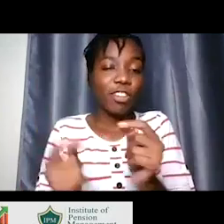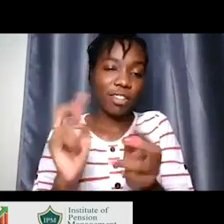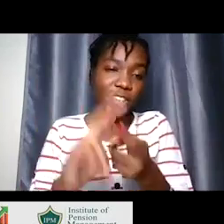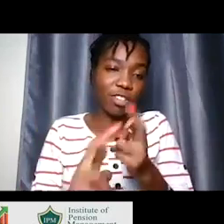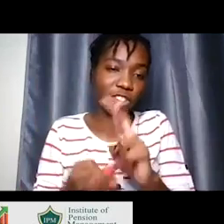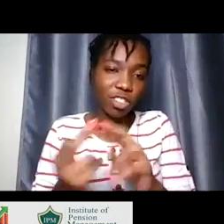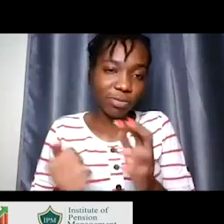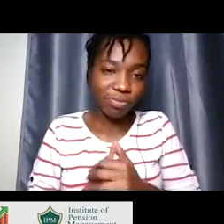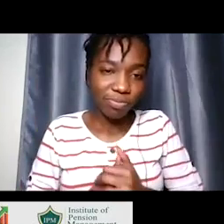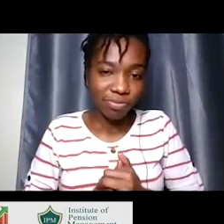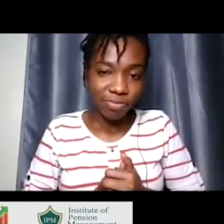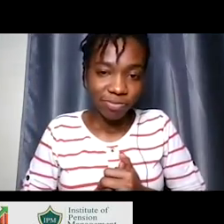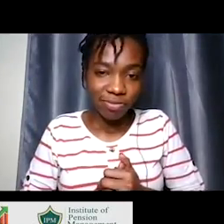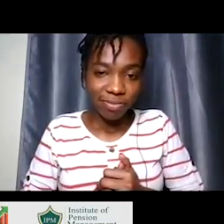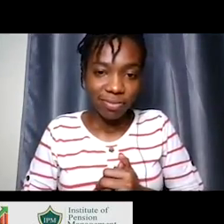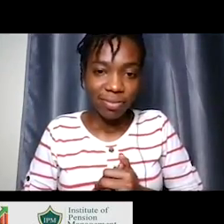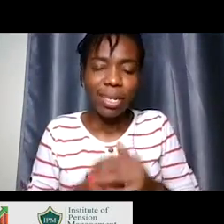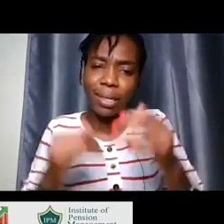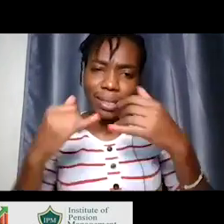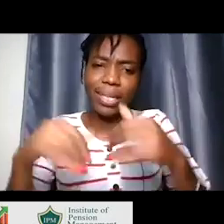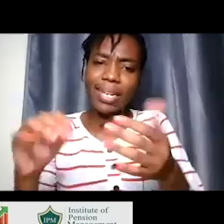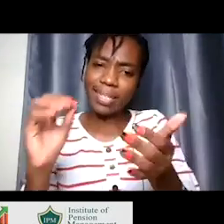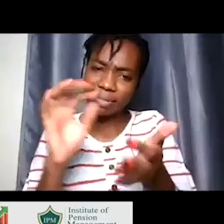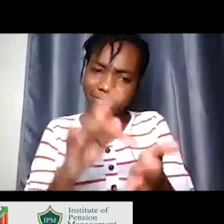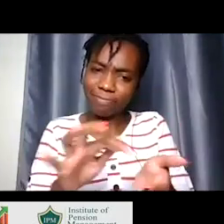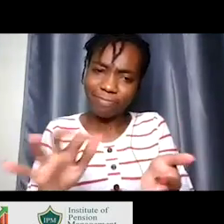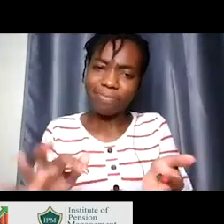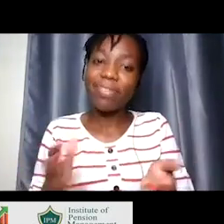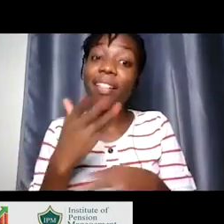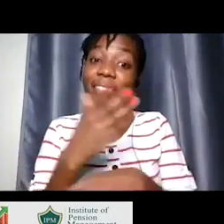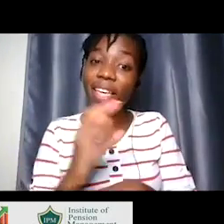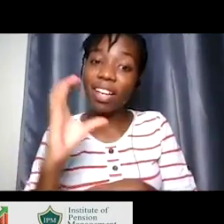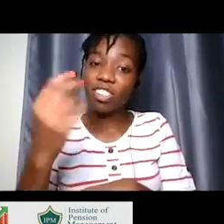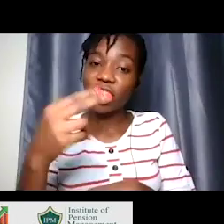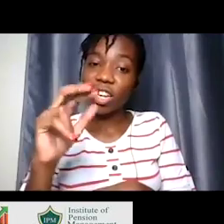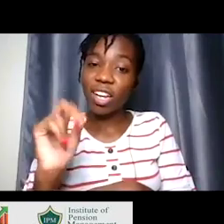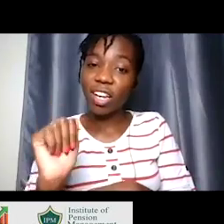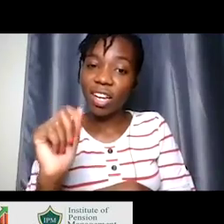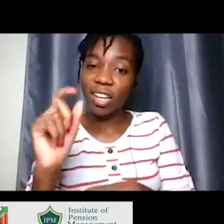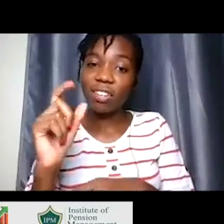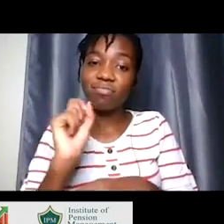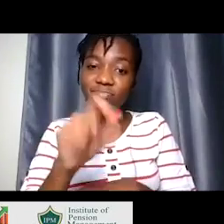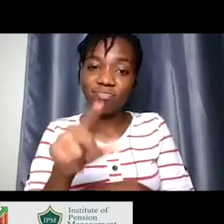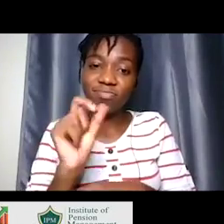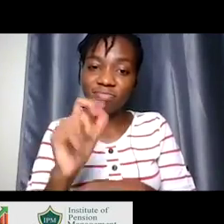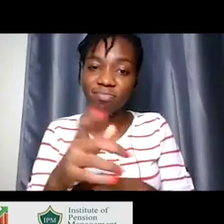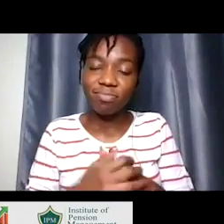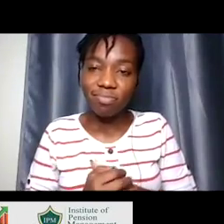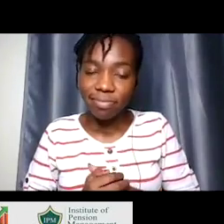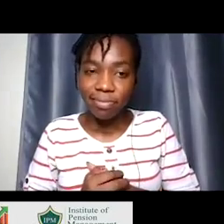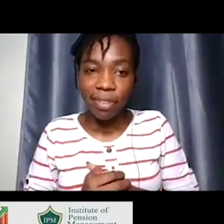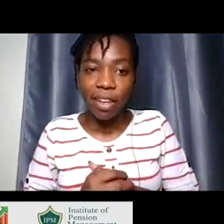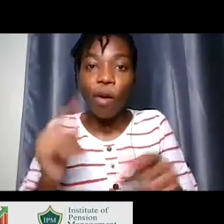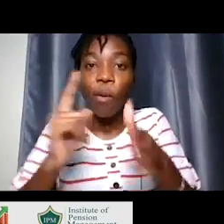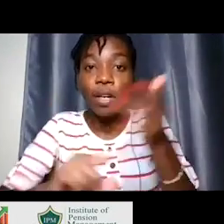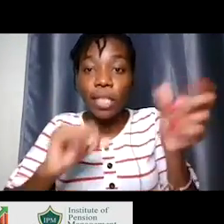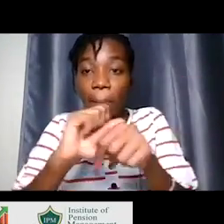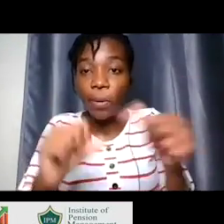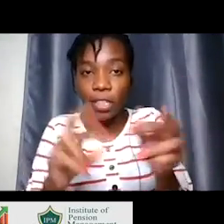Yes, let's engage on the chat. What about relationships because relationships really hurt,